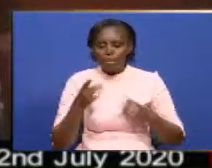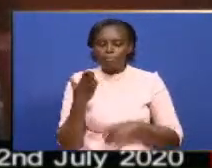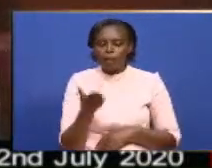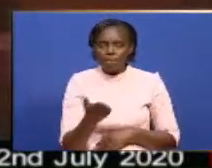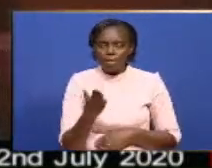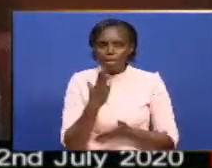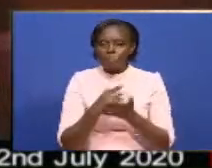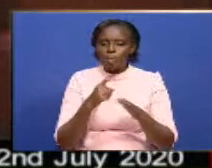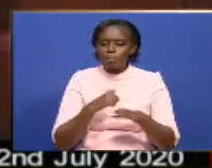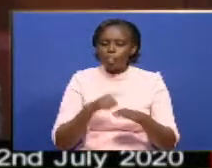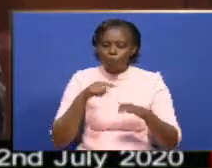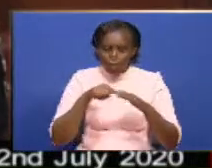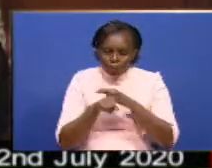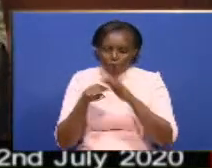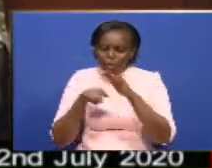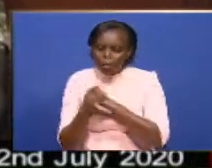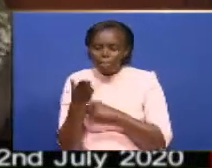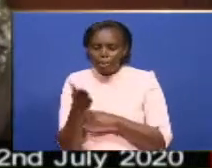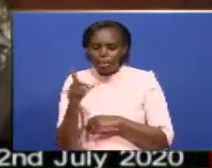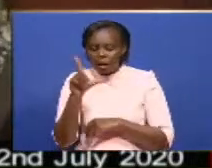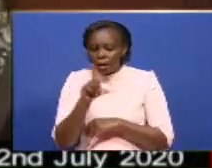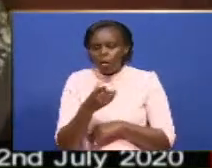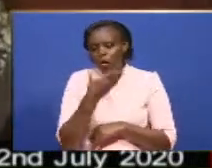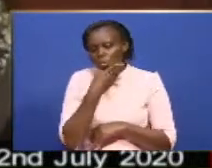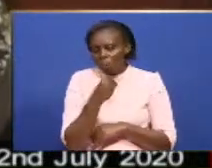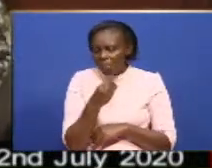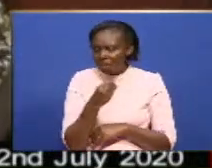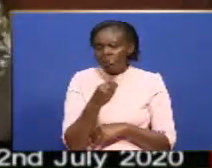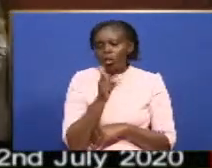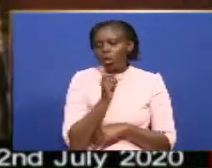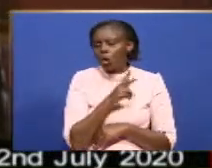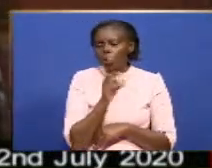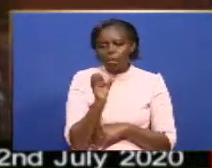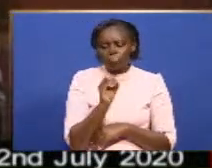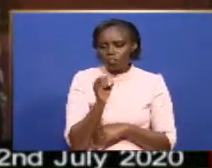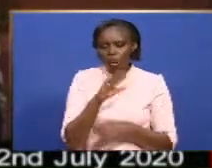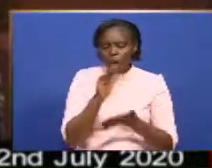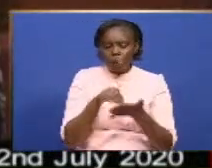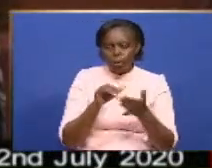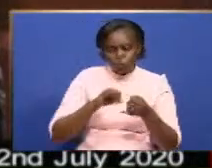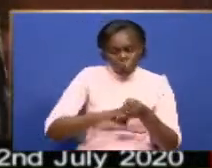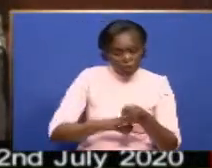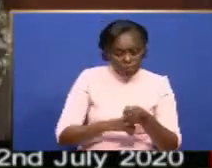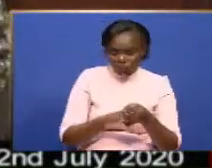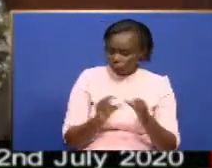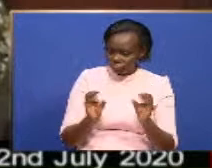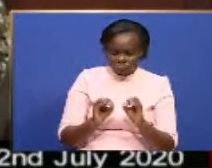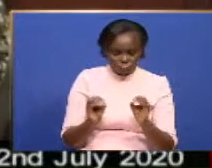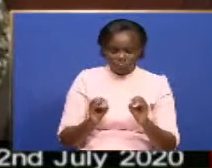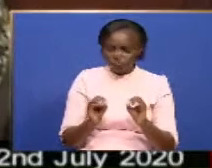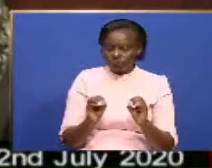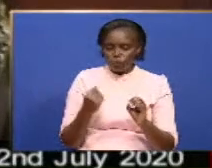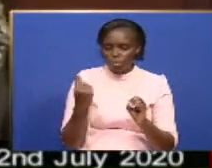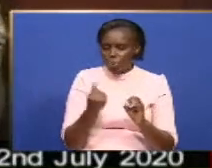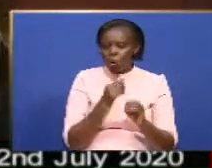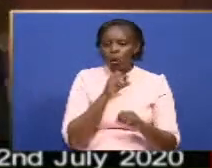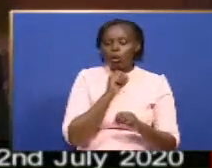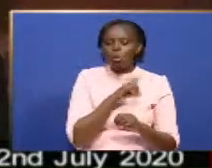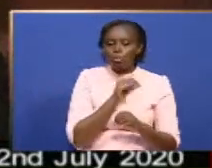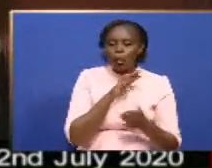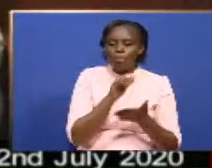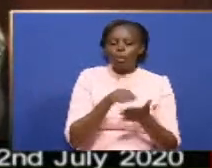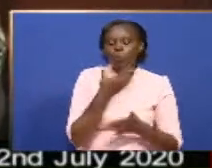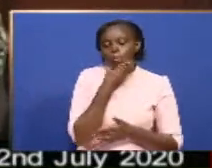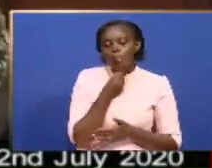go to the estate, you find the local men are not really complaining about the women who are refugees. They only complain about